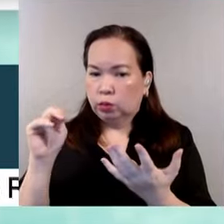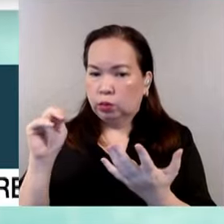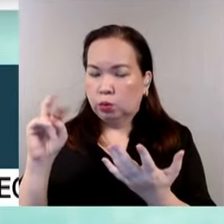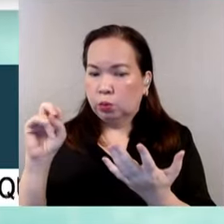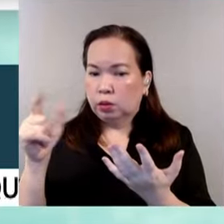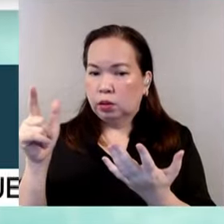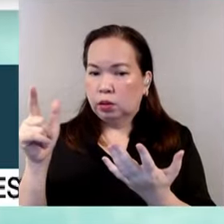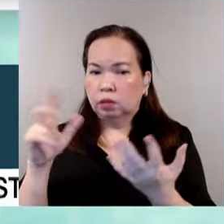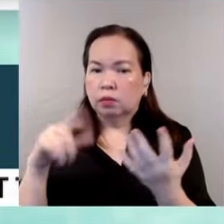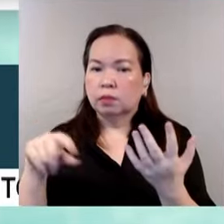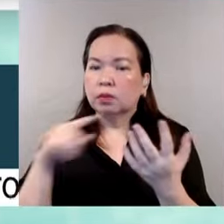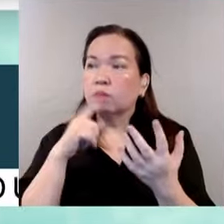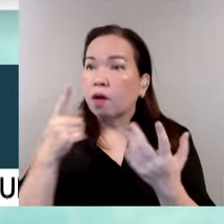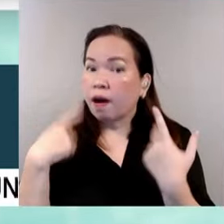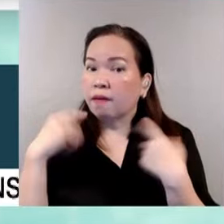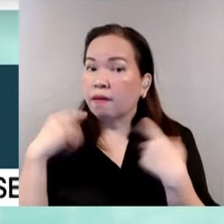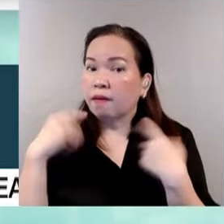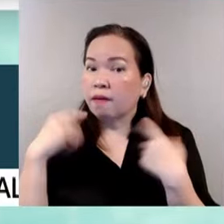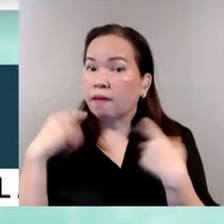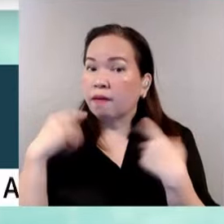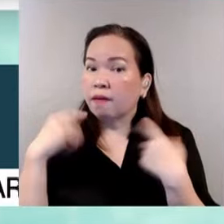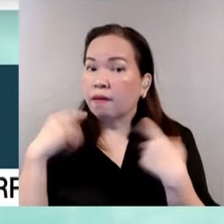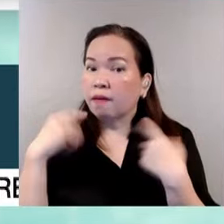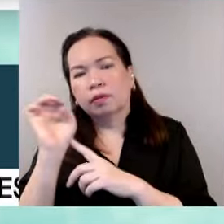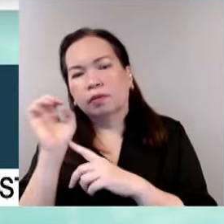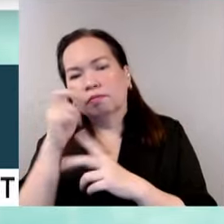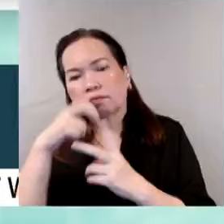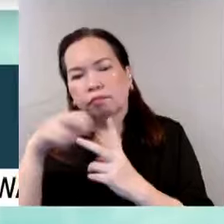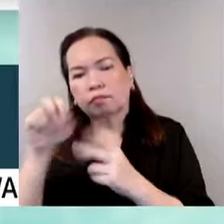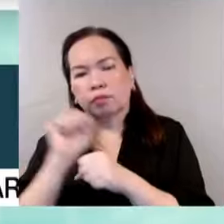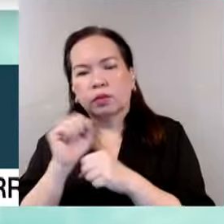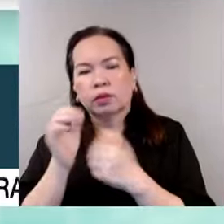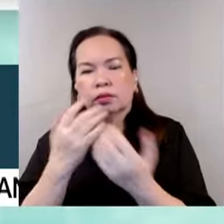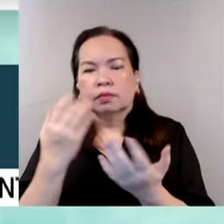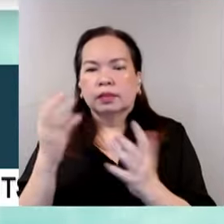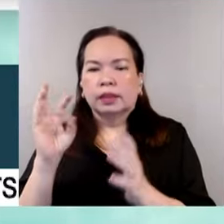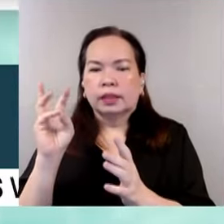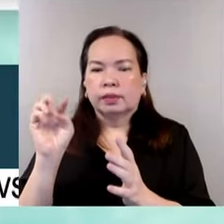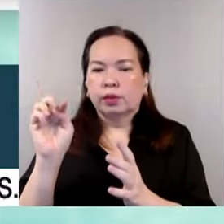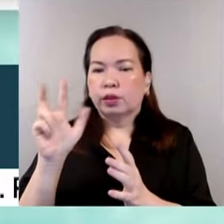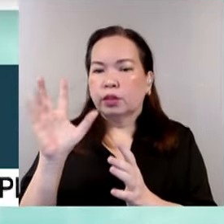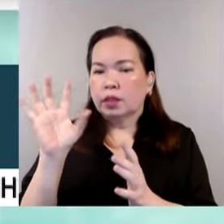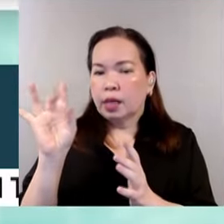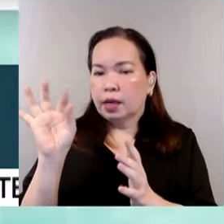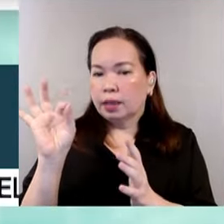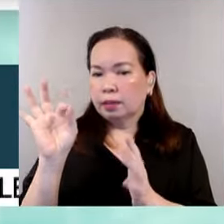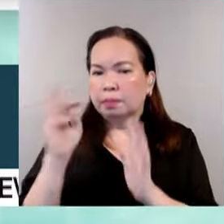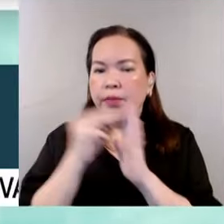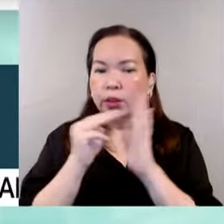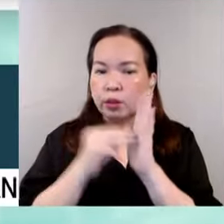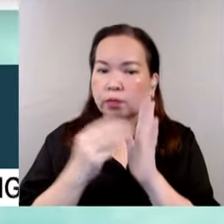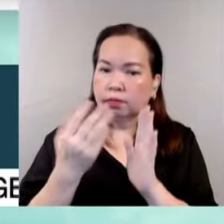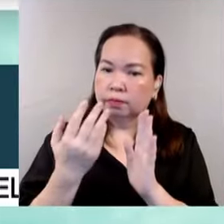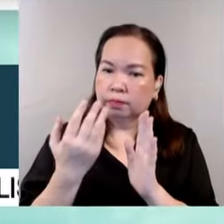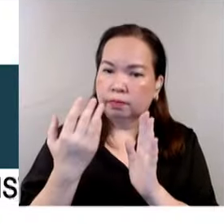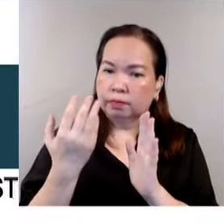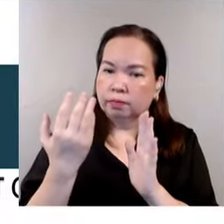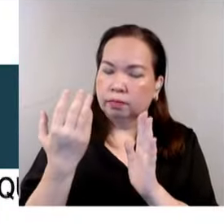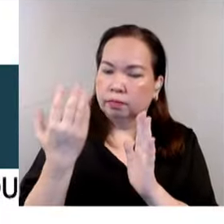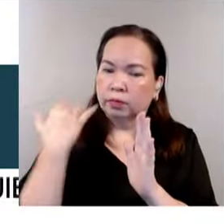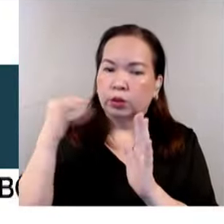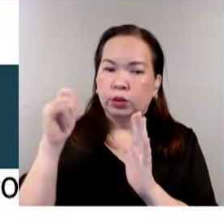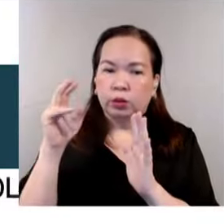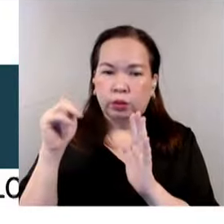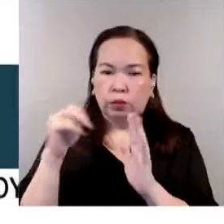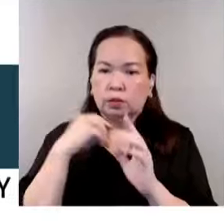extra working hours climbed to over 6.39 million in January. Shortly after the release of the latest jobs data, Manila's